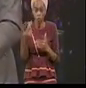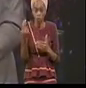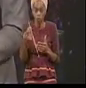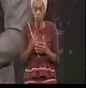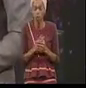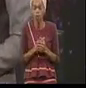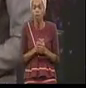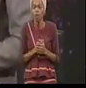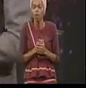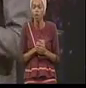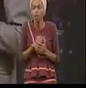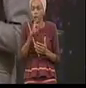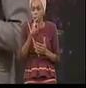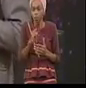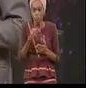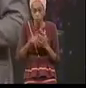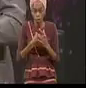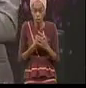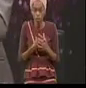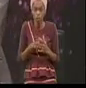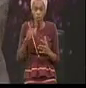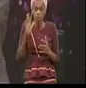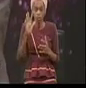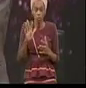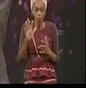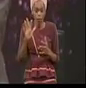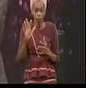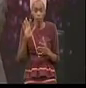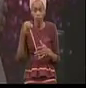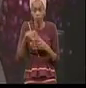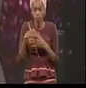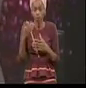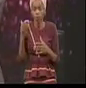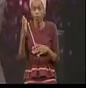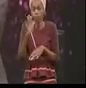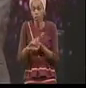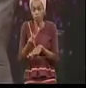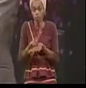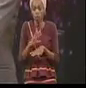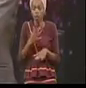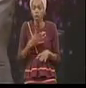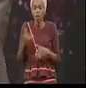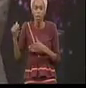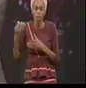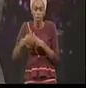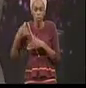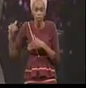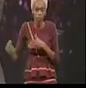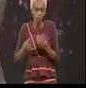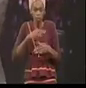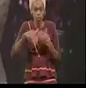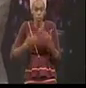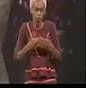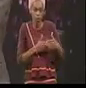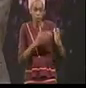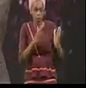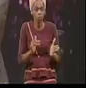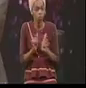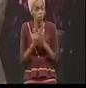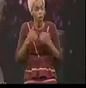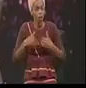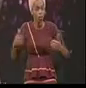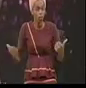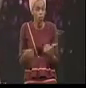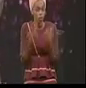including the sick, the lame, the blind, and the oppressed, and those with diverse diseases and challenges. We should